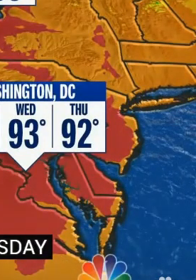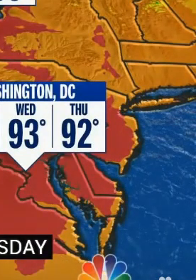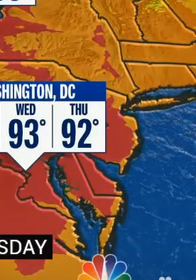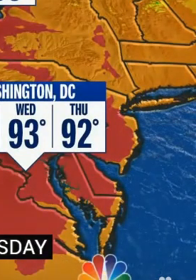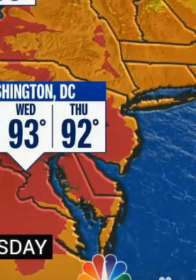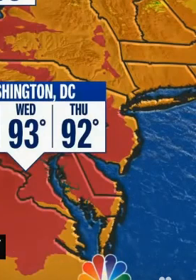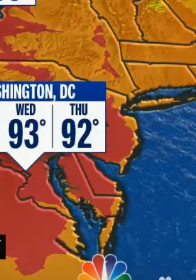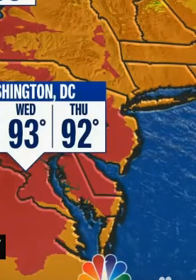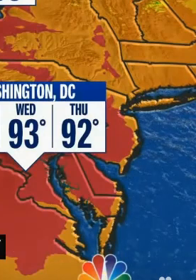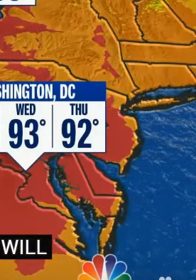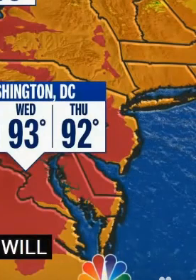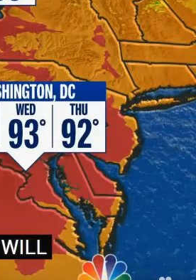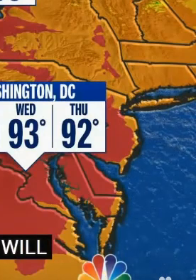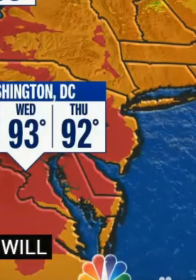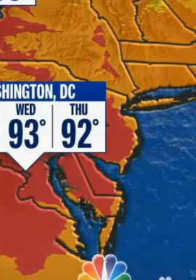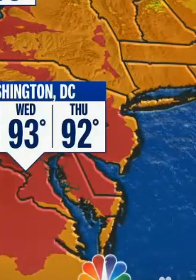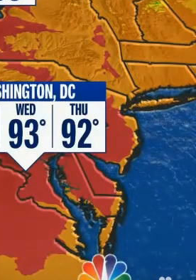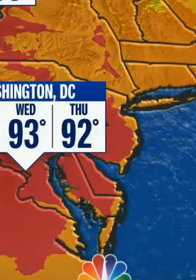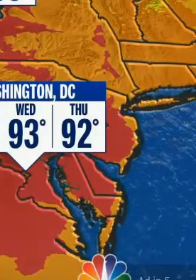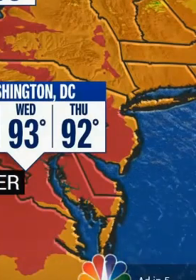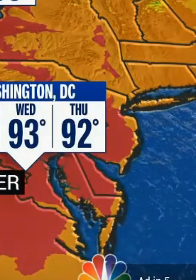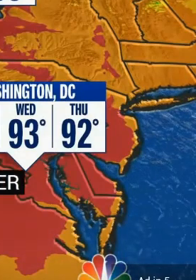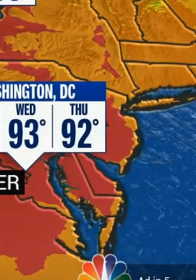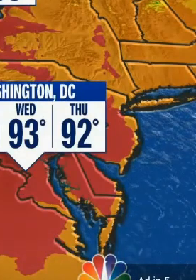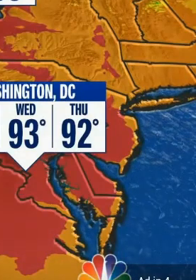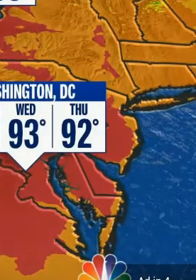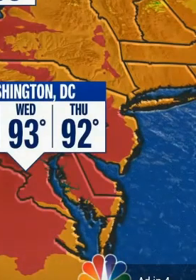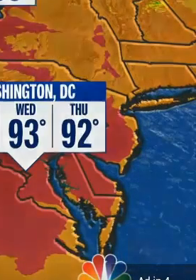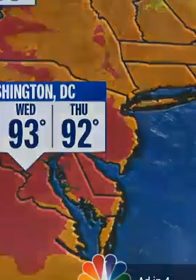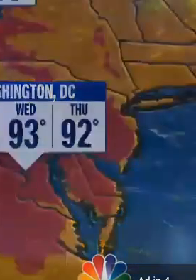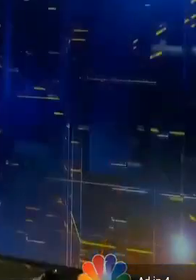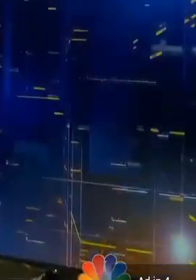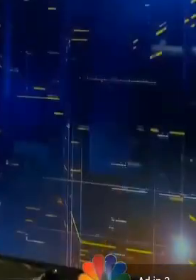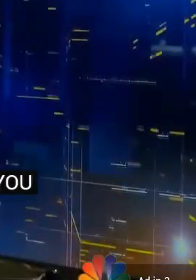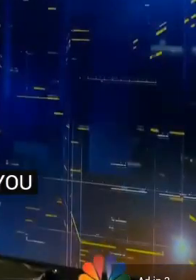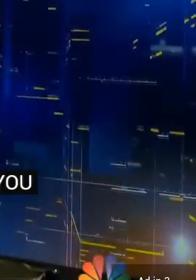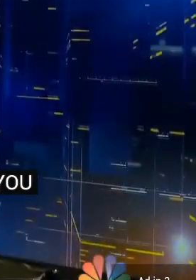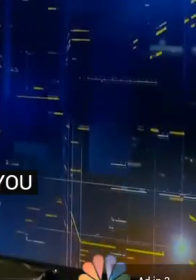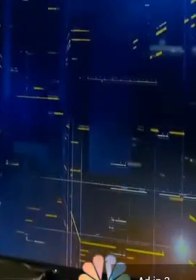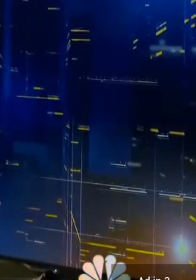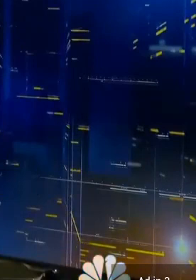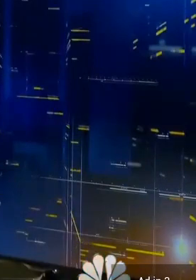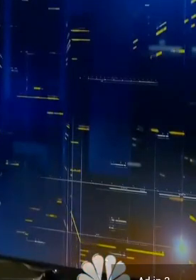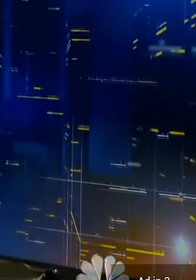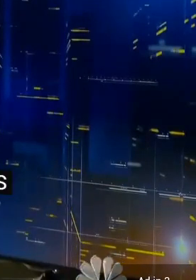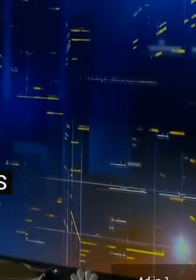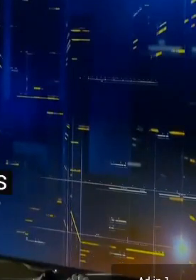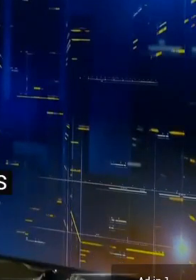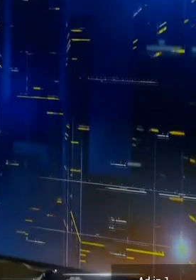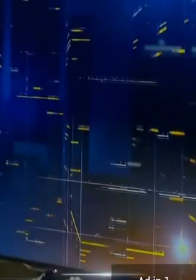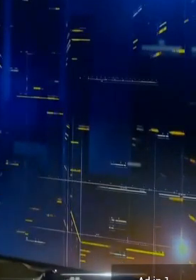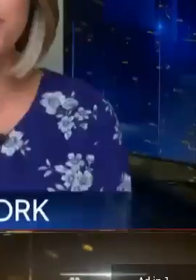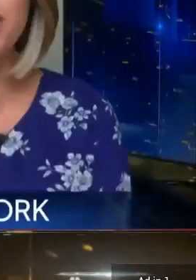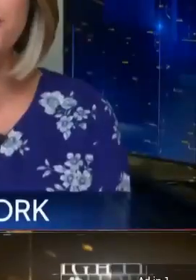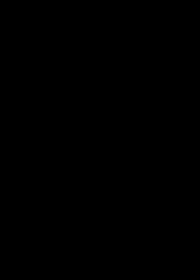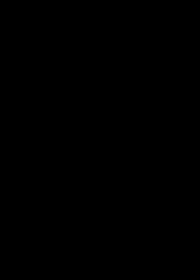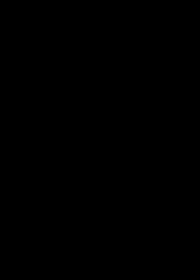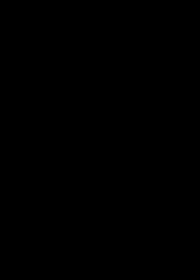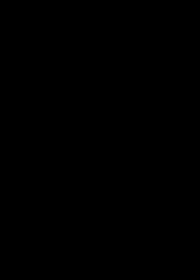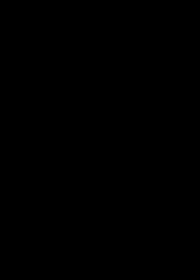to upper 90s, close to 100 degrees. When you factor in the humidity, it's going to be almost unbearable with your feels like temperature well above 100.